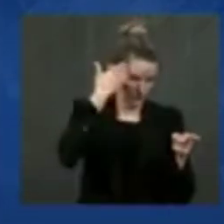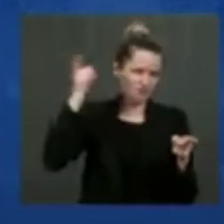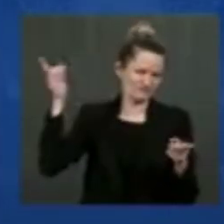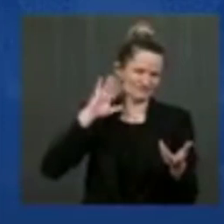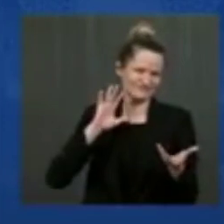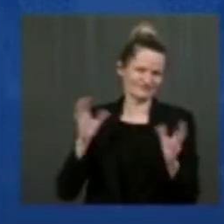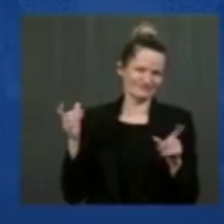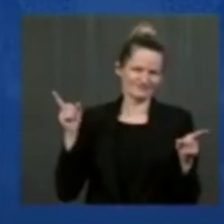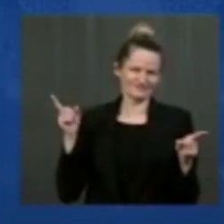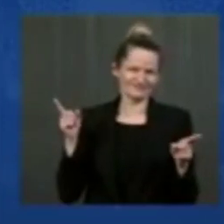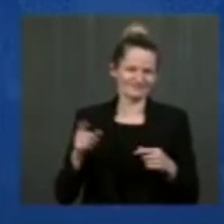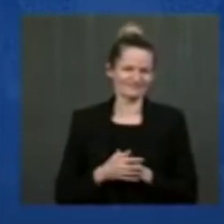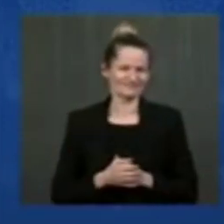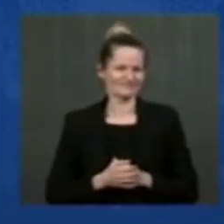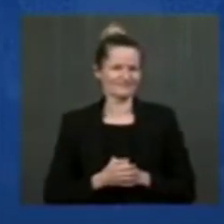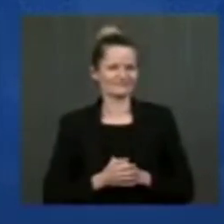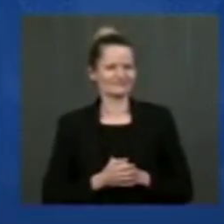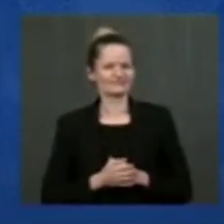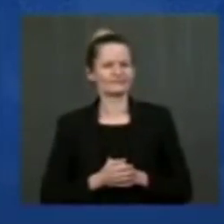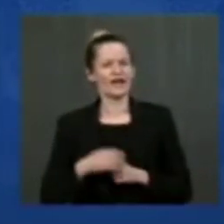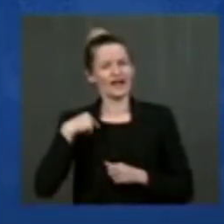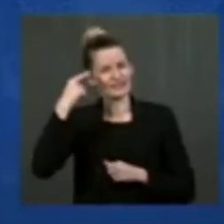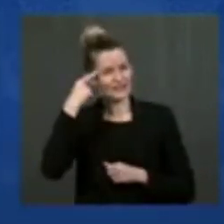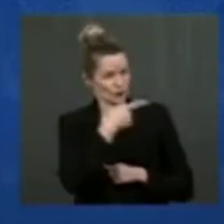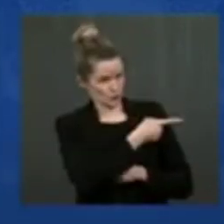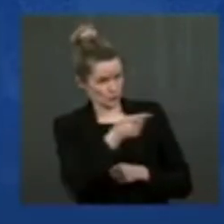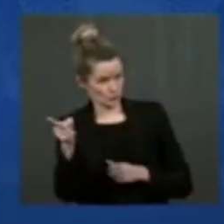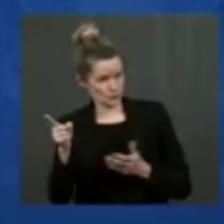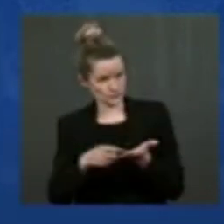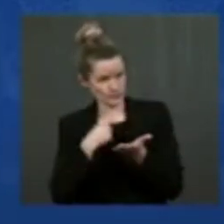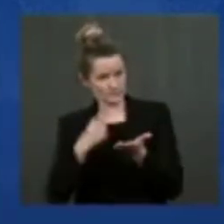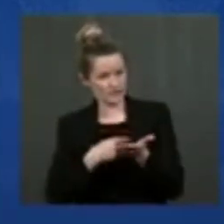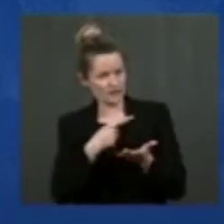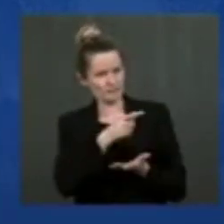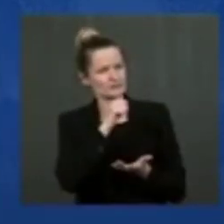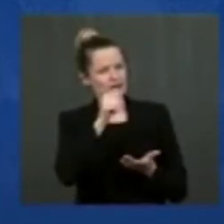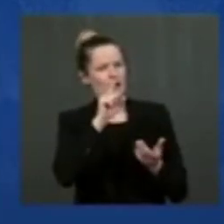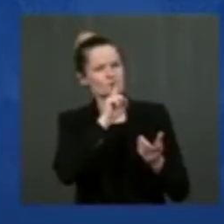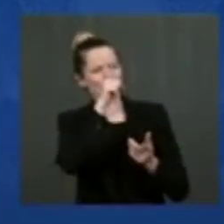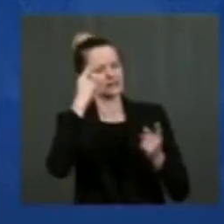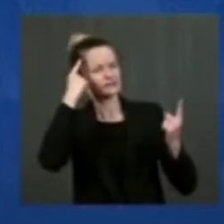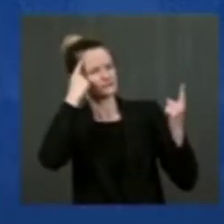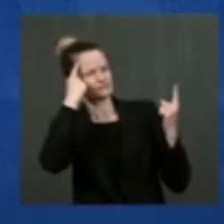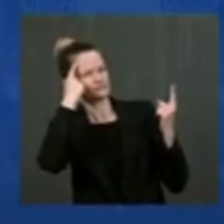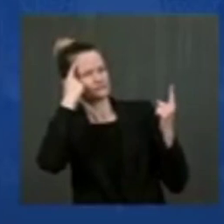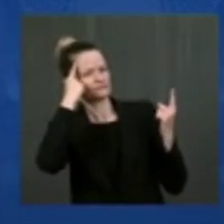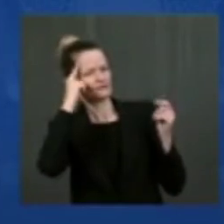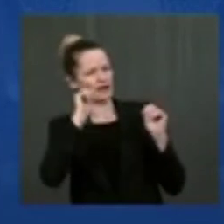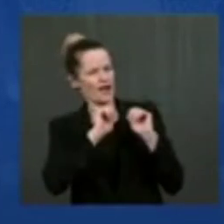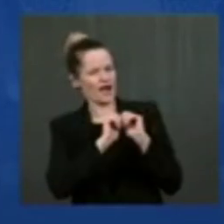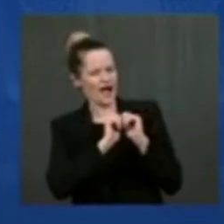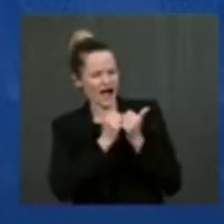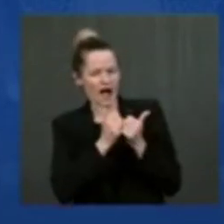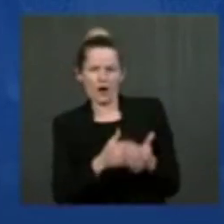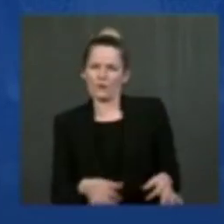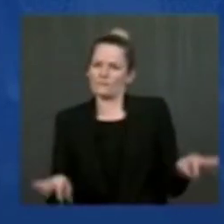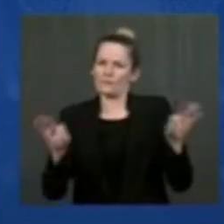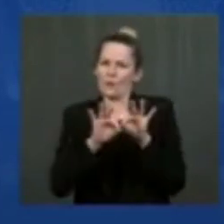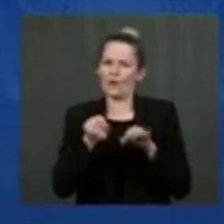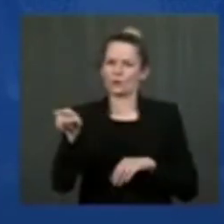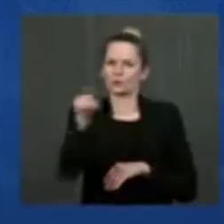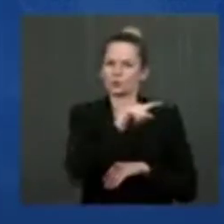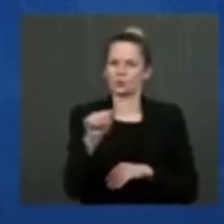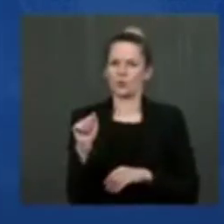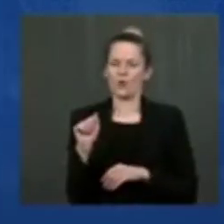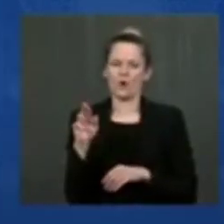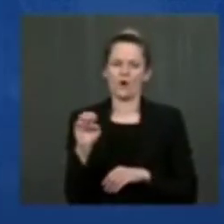And I think even you guys sometimes underestimate the incredible value you bring to the